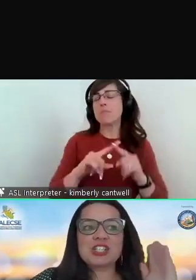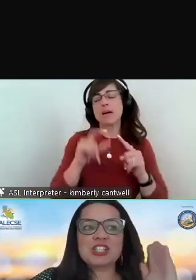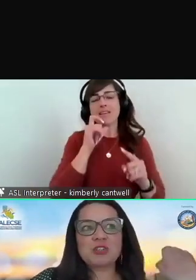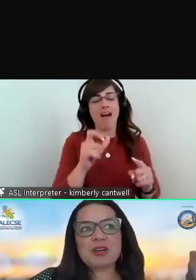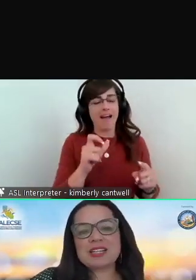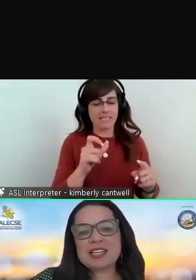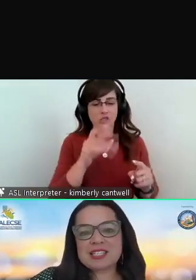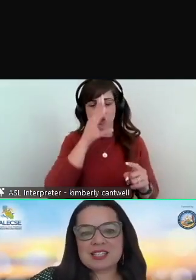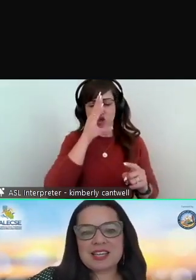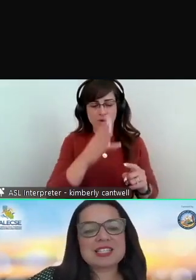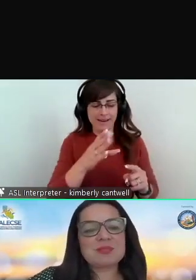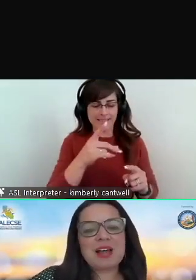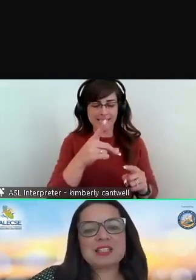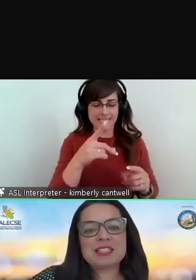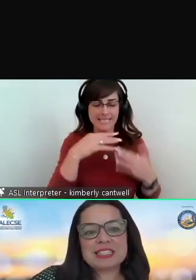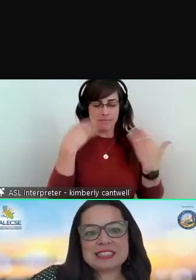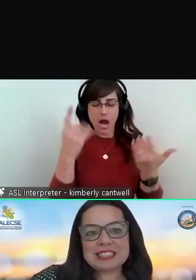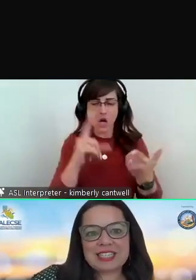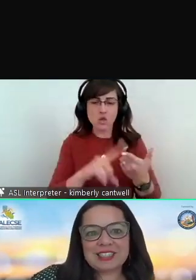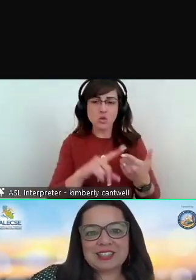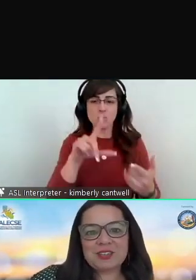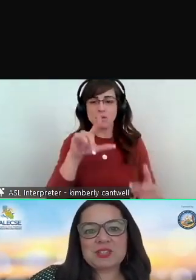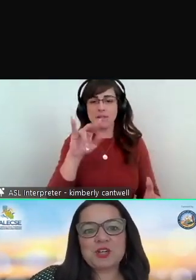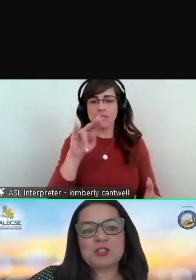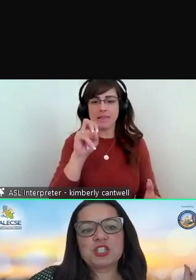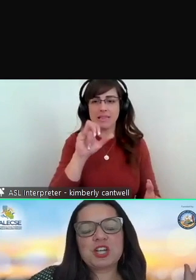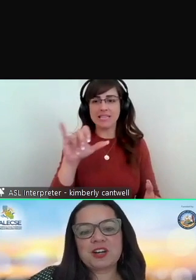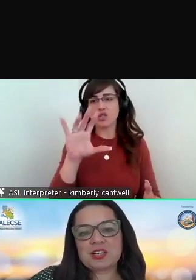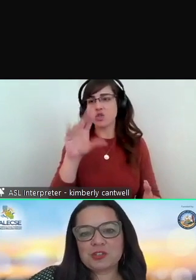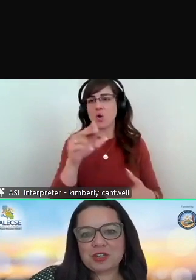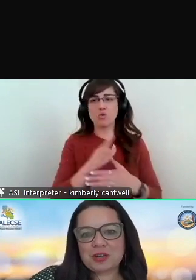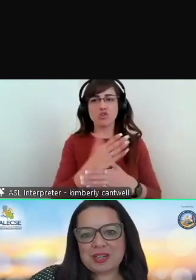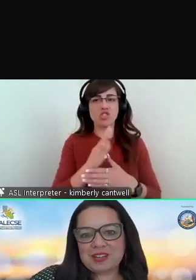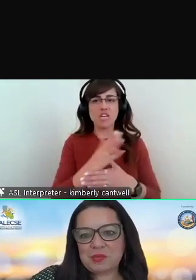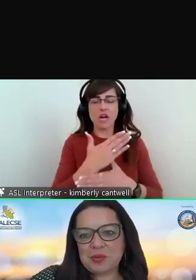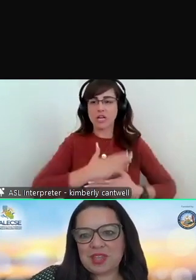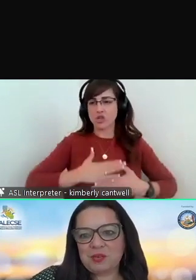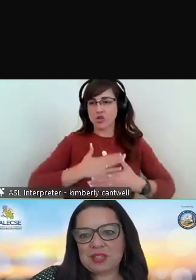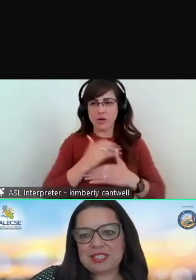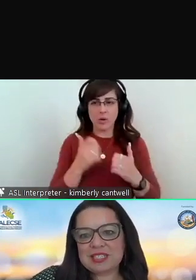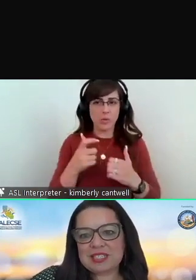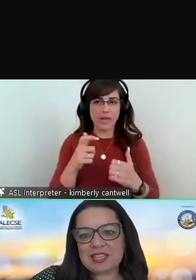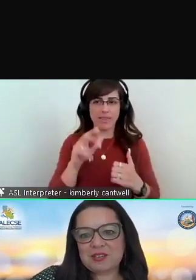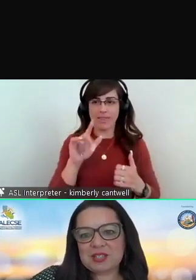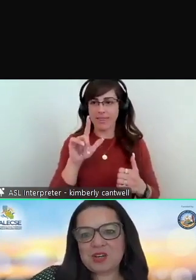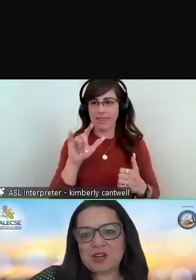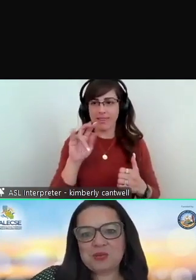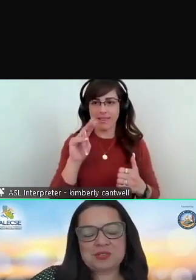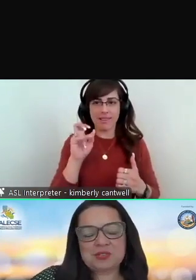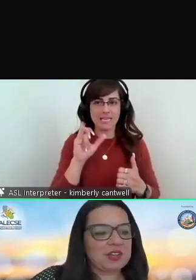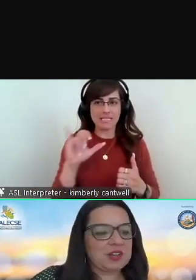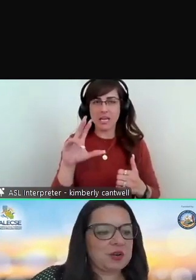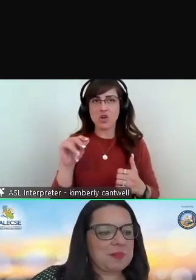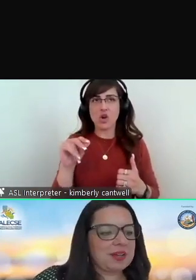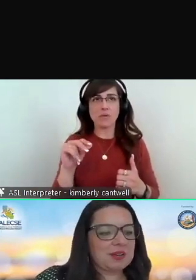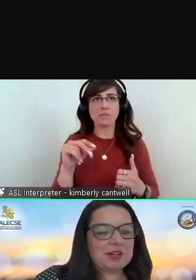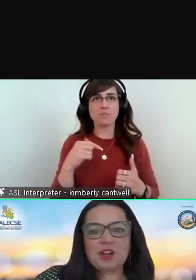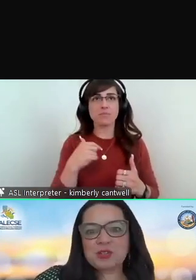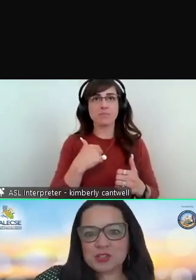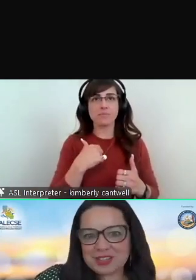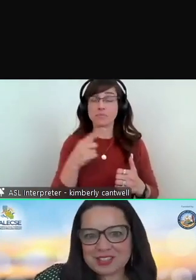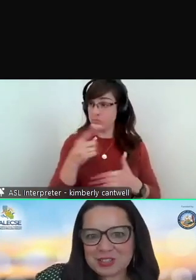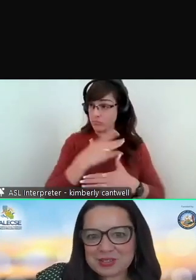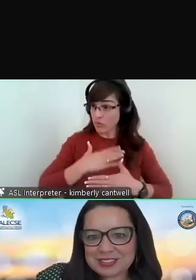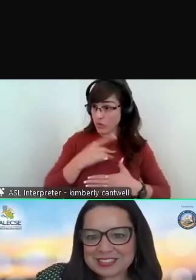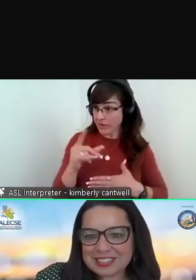didn't direct his like smile to Lindsay. There was no shared enjoyment with Lindsay. There was no, are